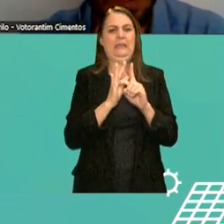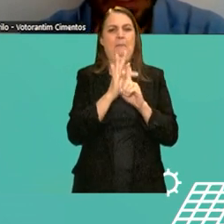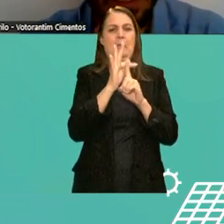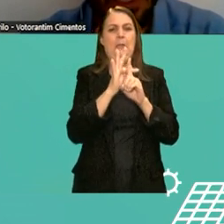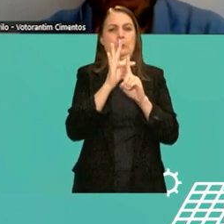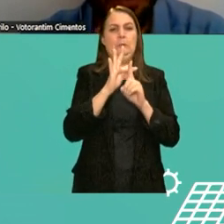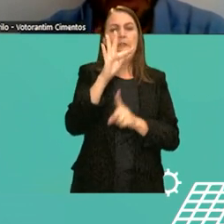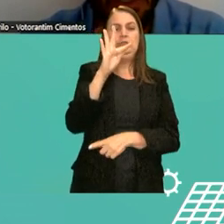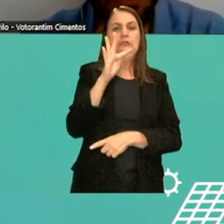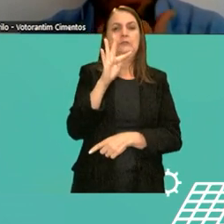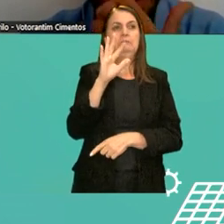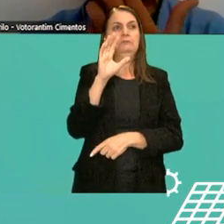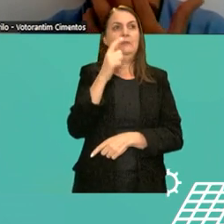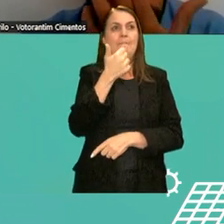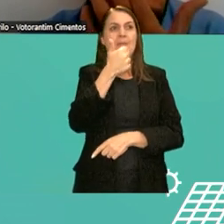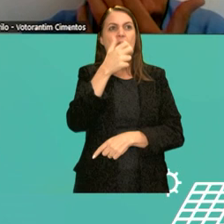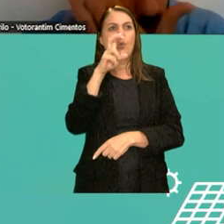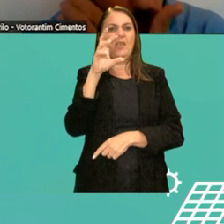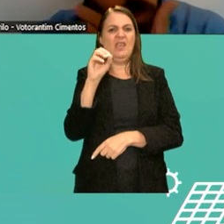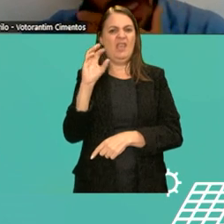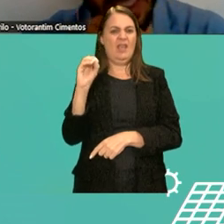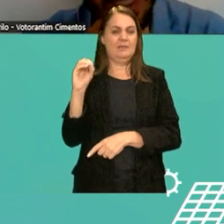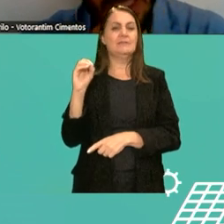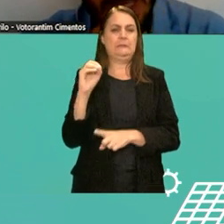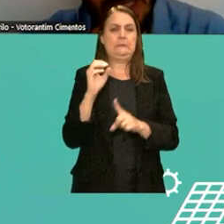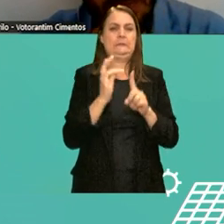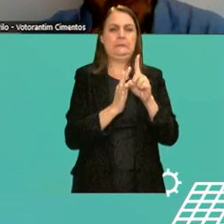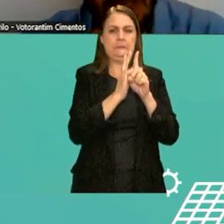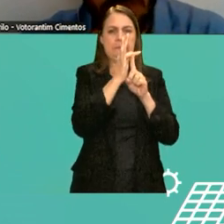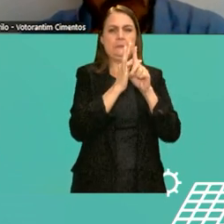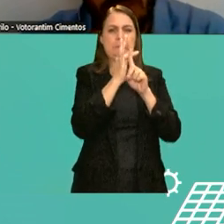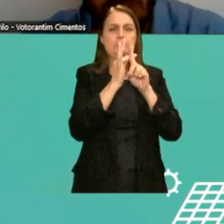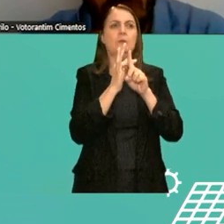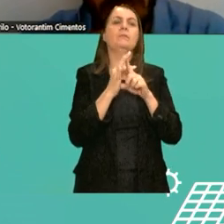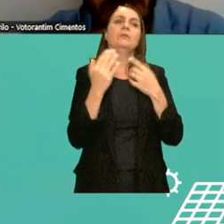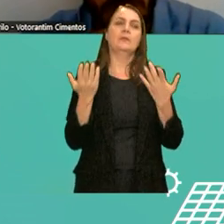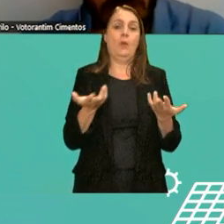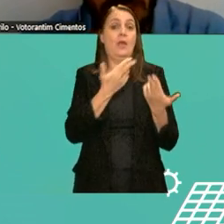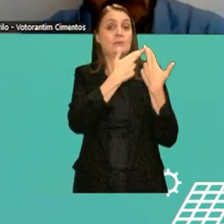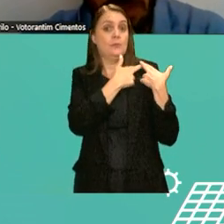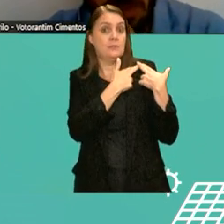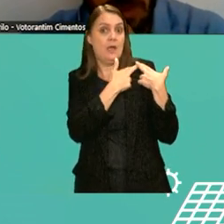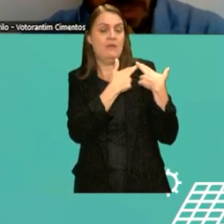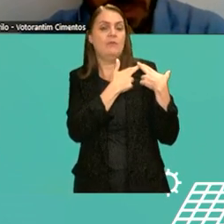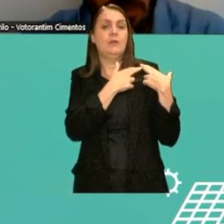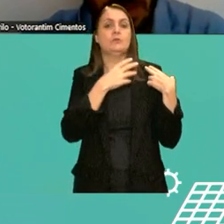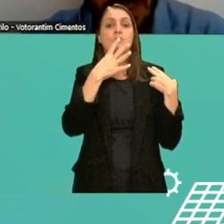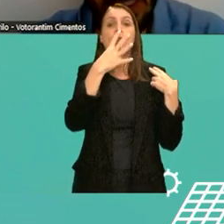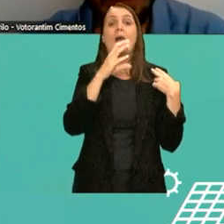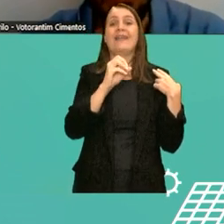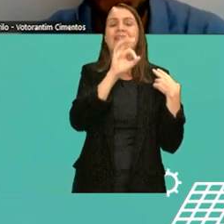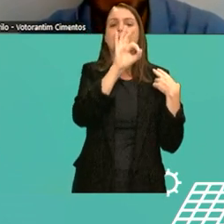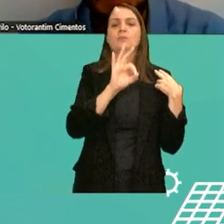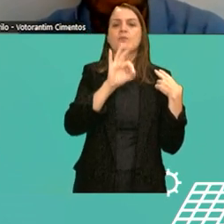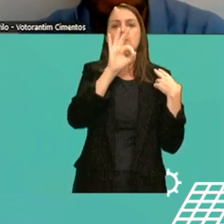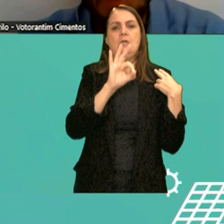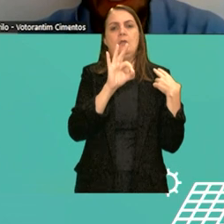furnaces of with a temperature of more than 1,000 Celsius degrees, and